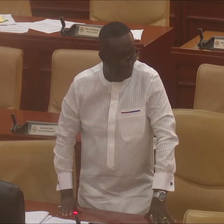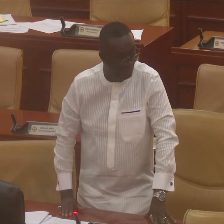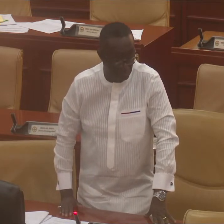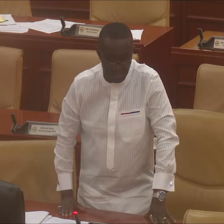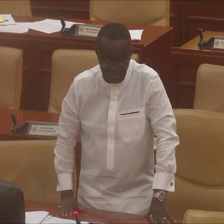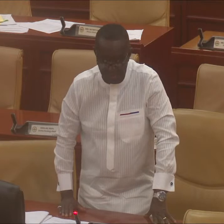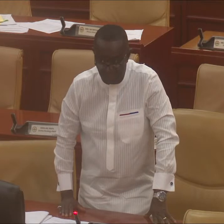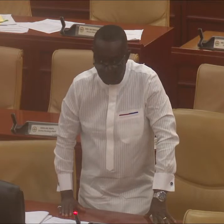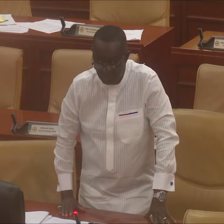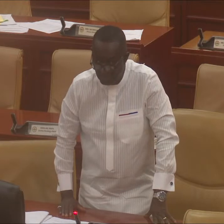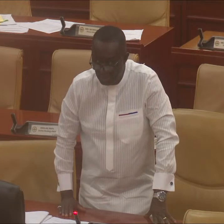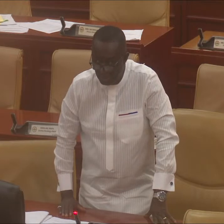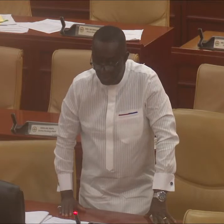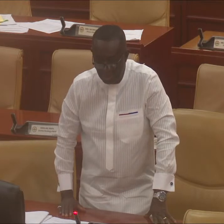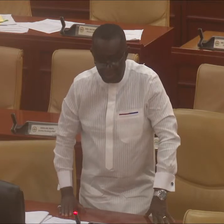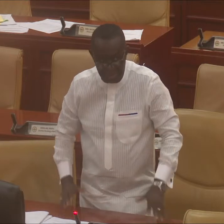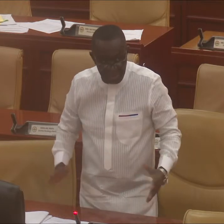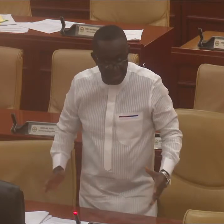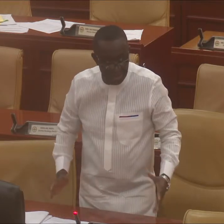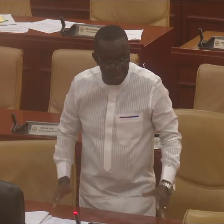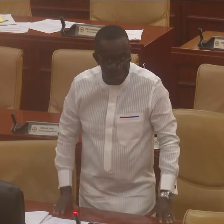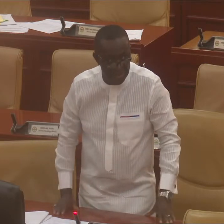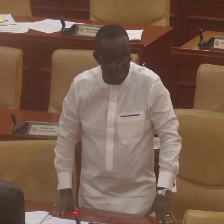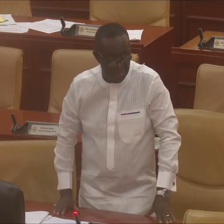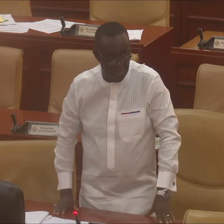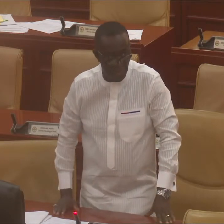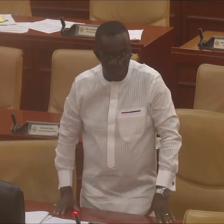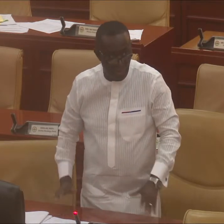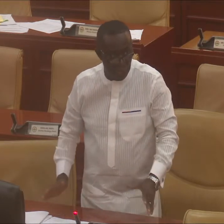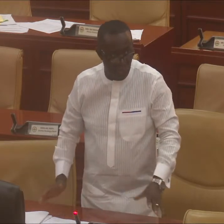down the trees that we are planting, and we go.